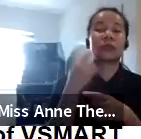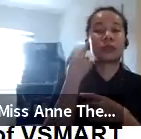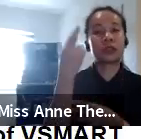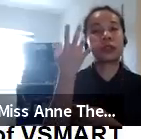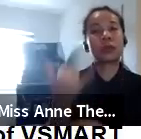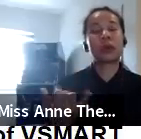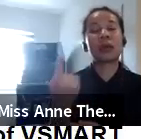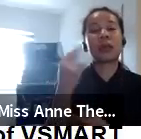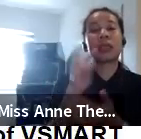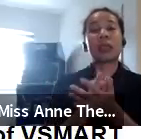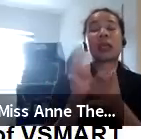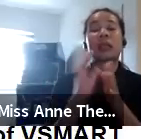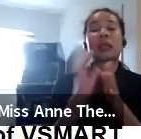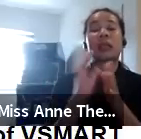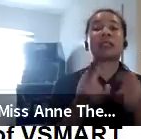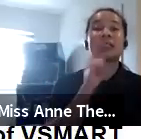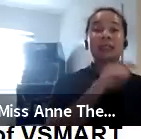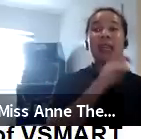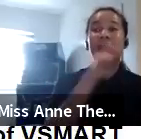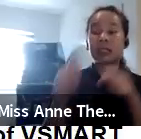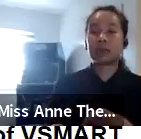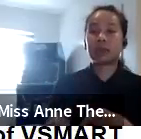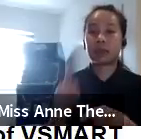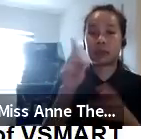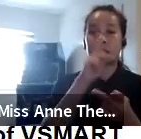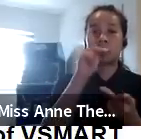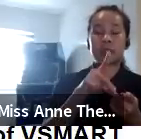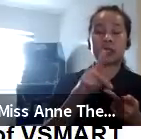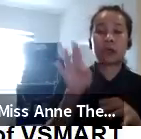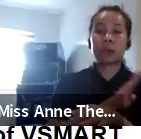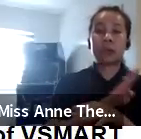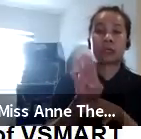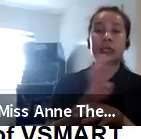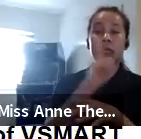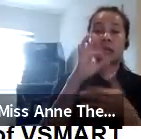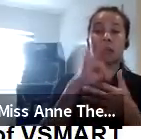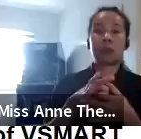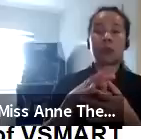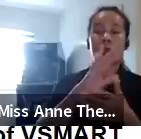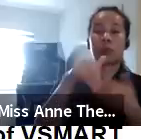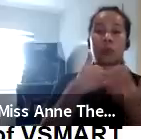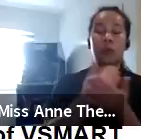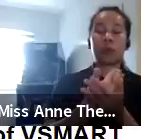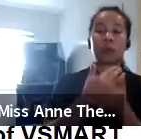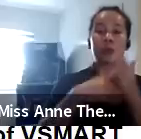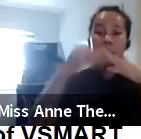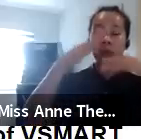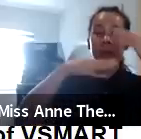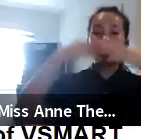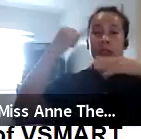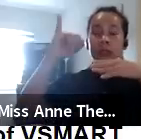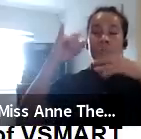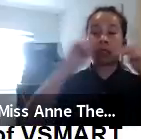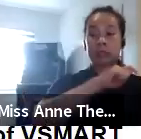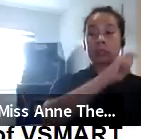company transferred that one particular business in one whole building and transferred